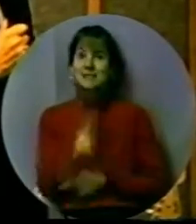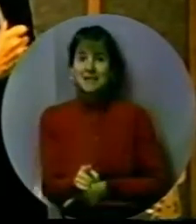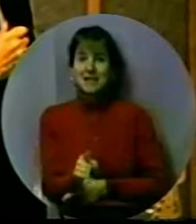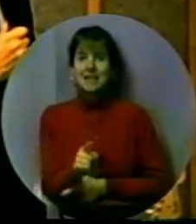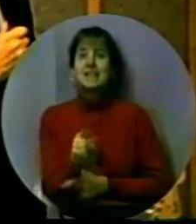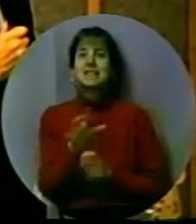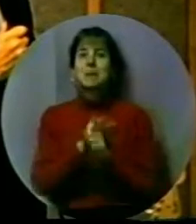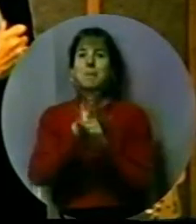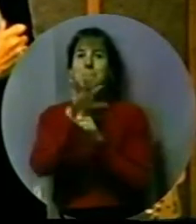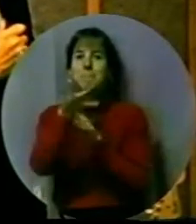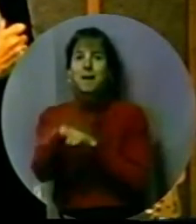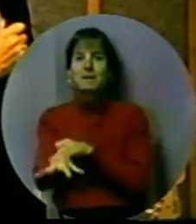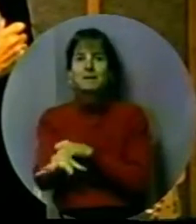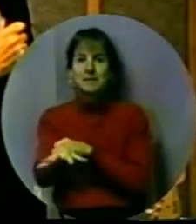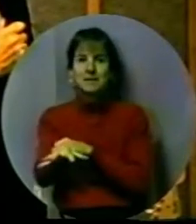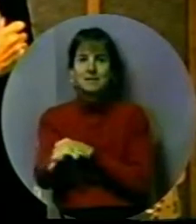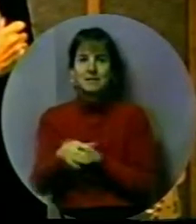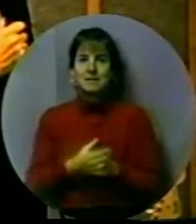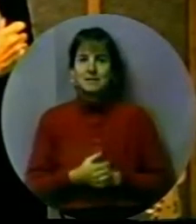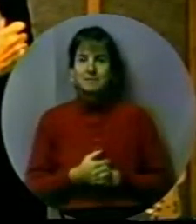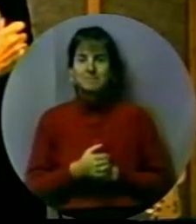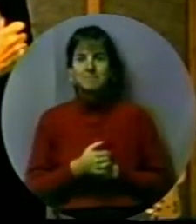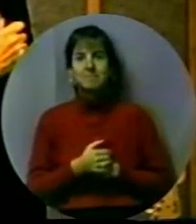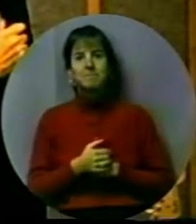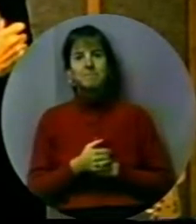is abundant.